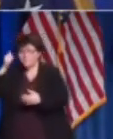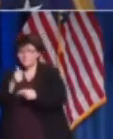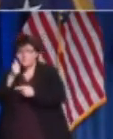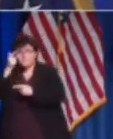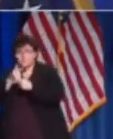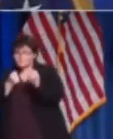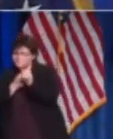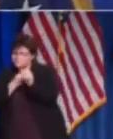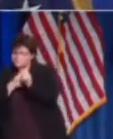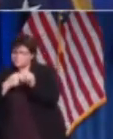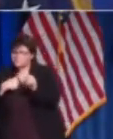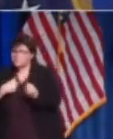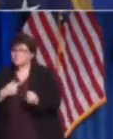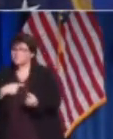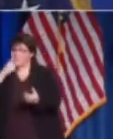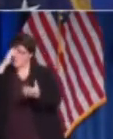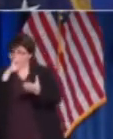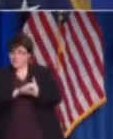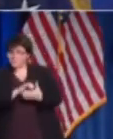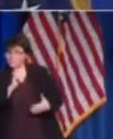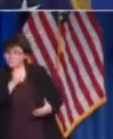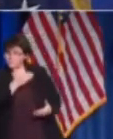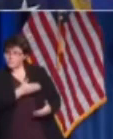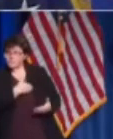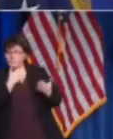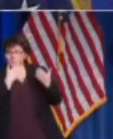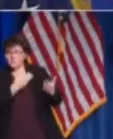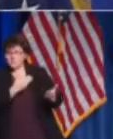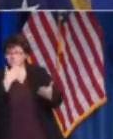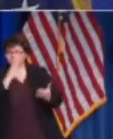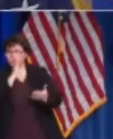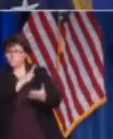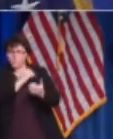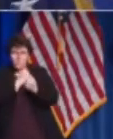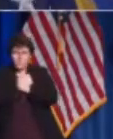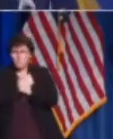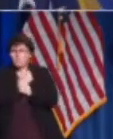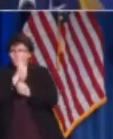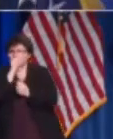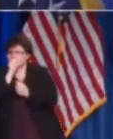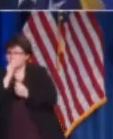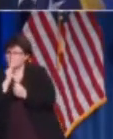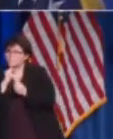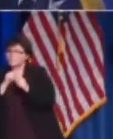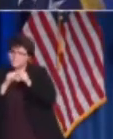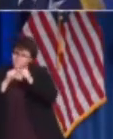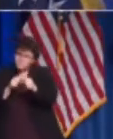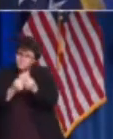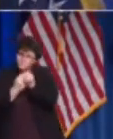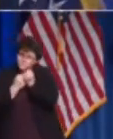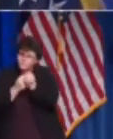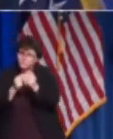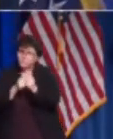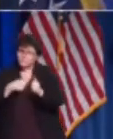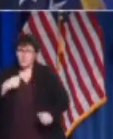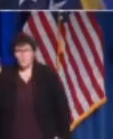husband Chris, thank you for your love and patience and unwavering support always.